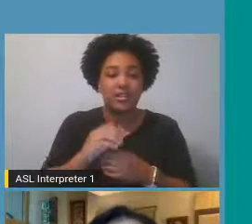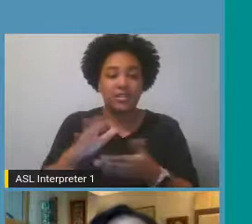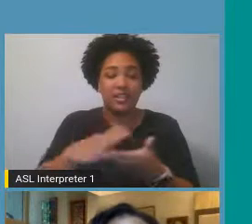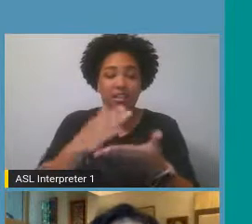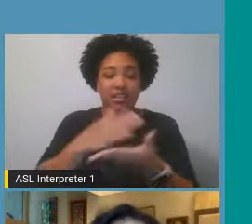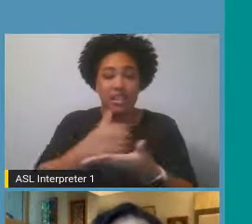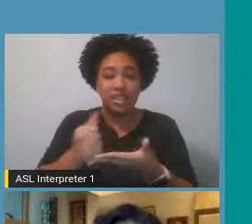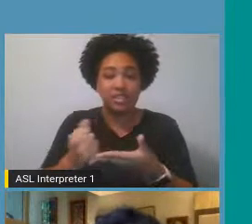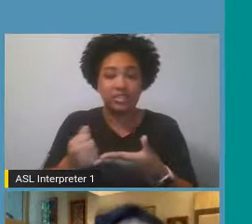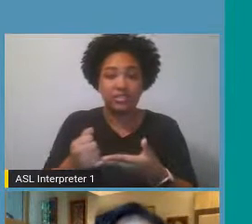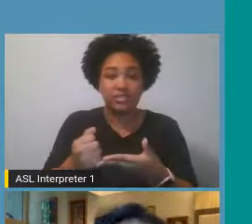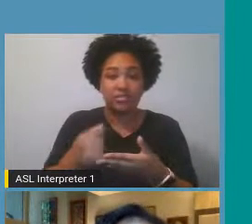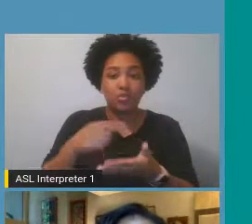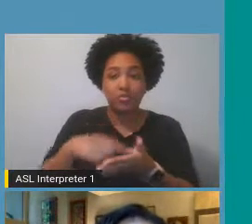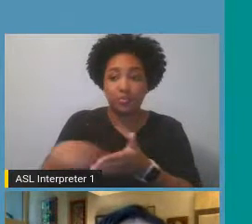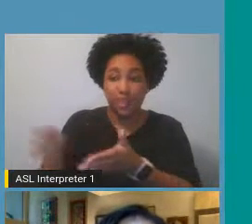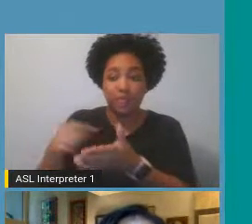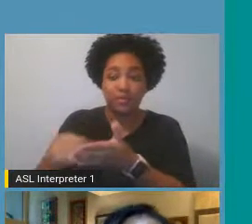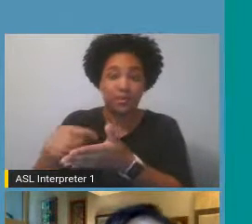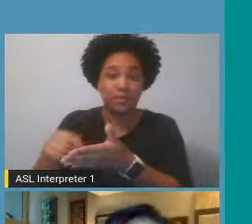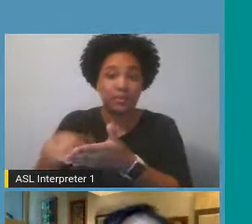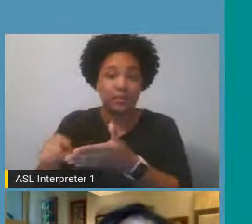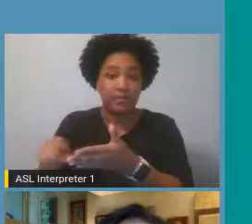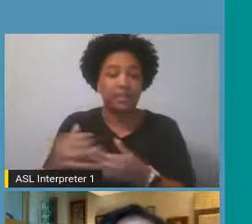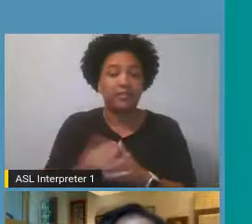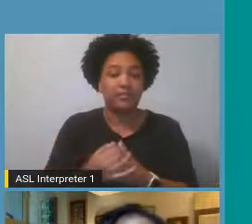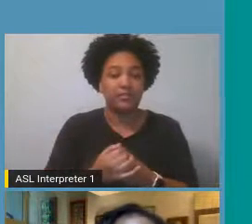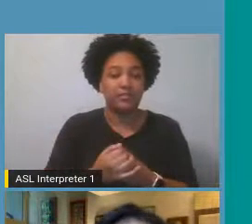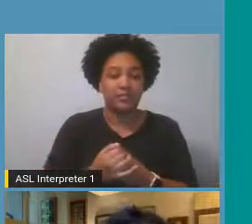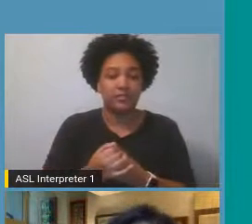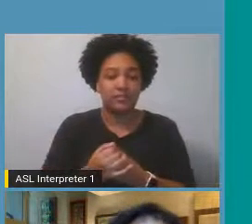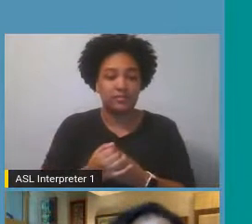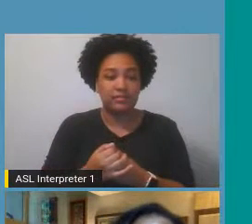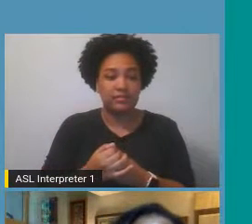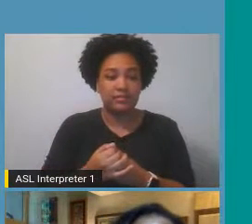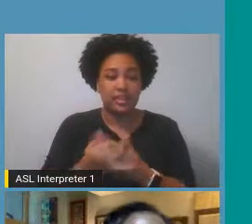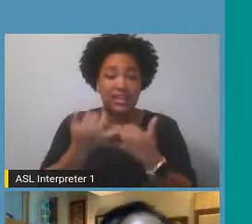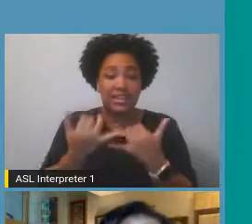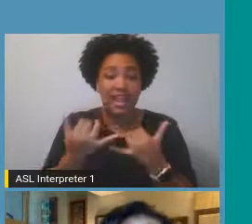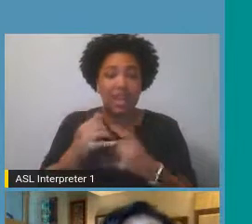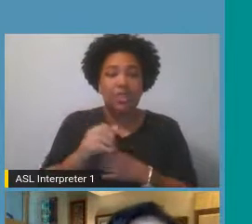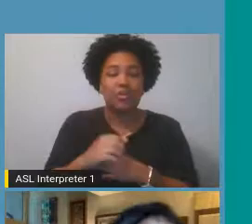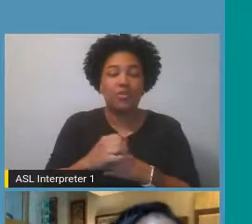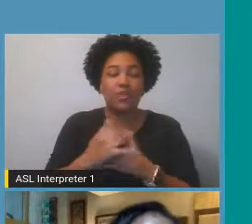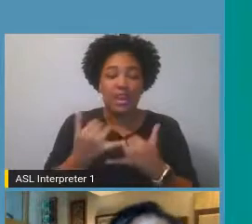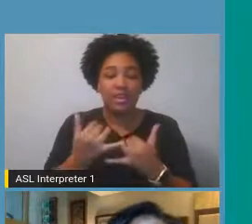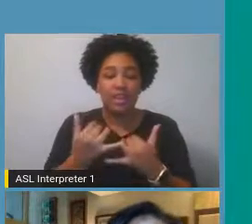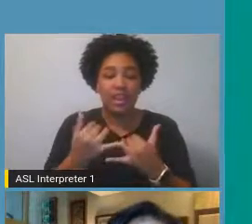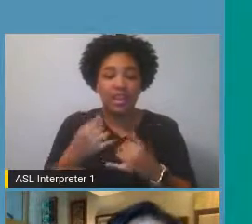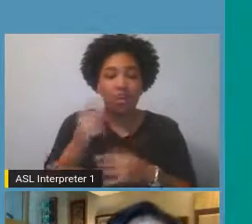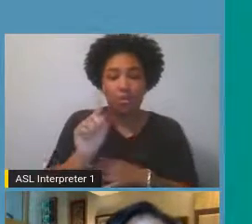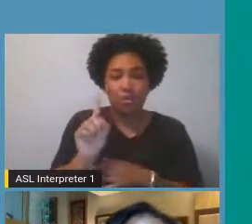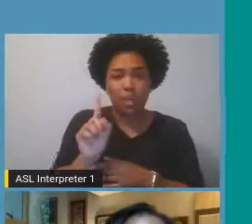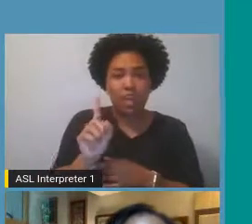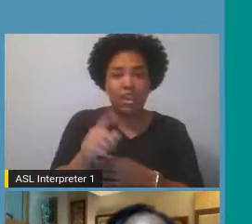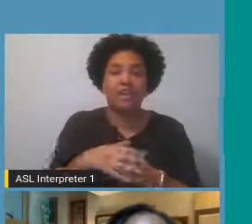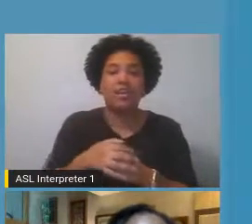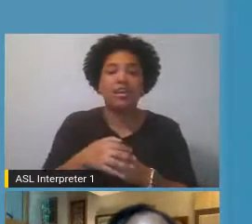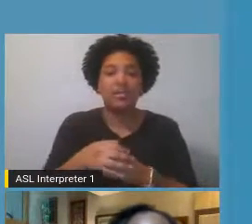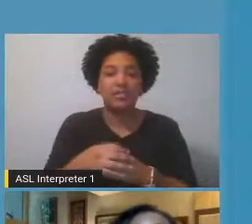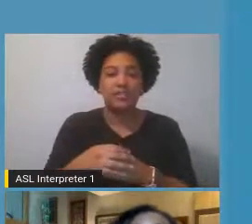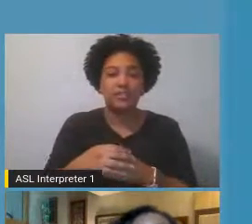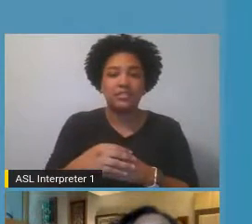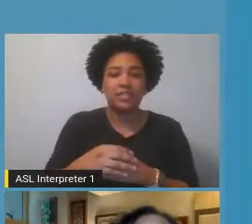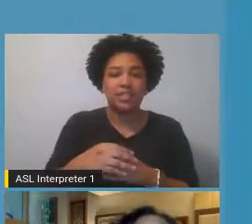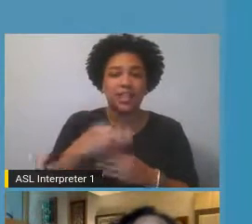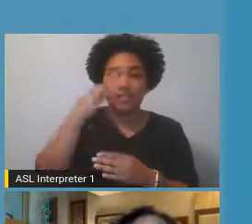the collection is being maintained at the National African American Museum in Washington, D.C., which is part of the Smithsonian.